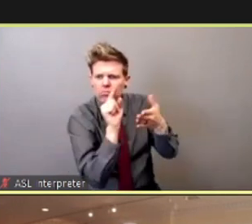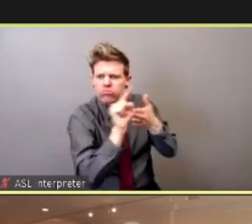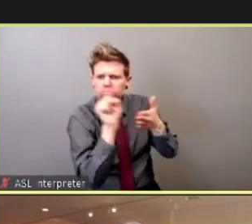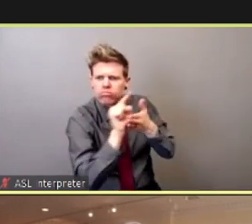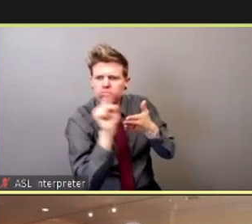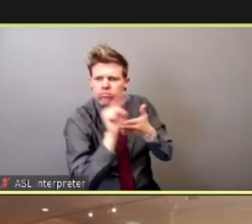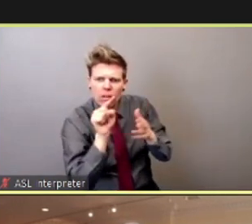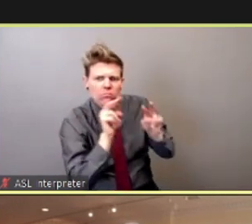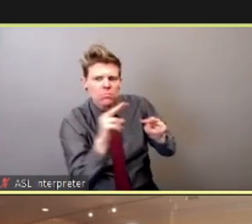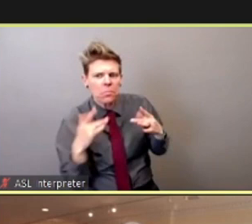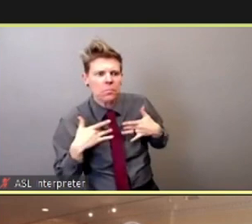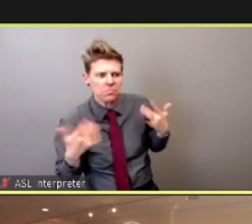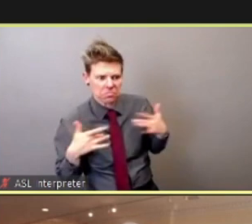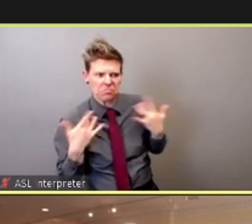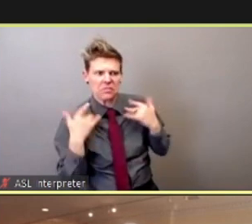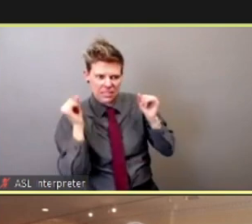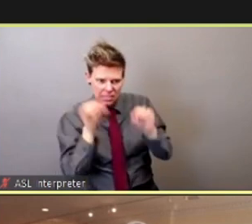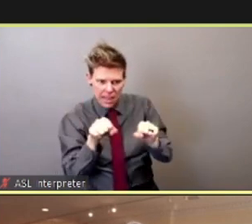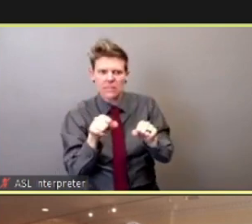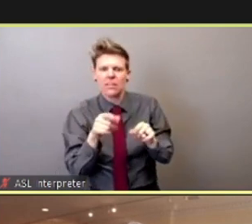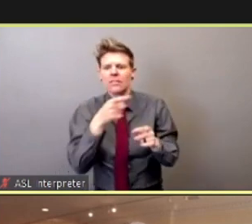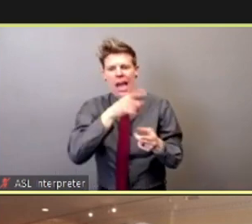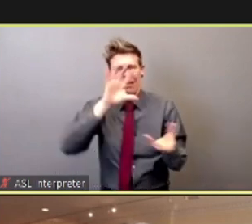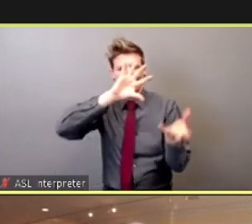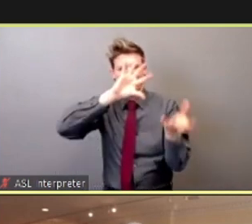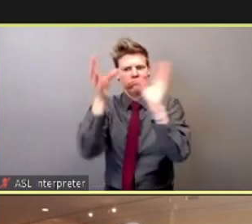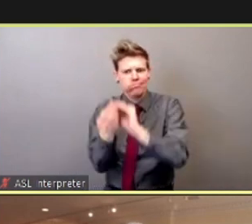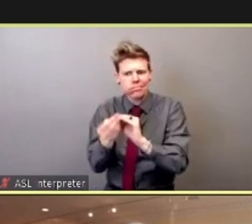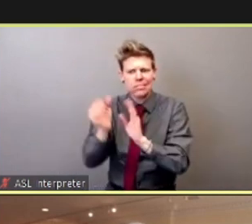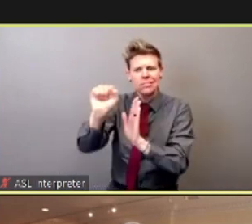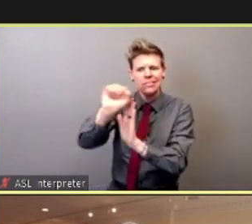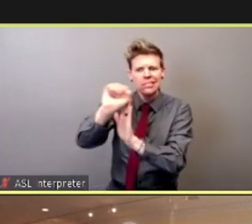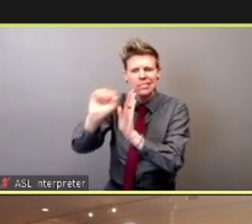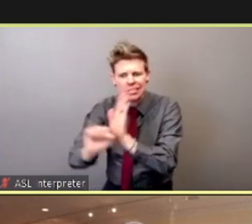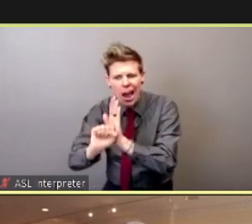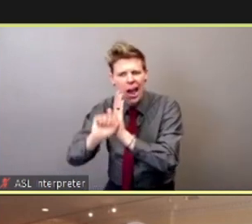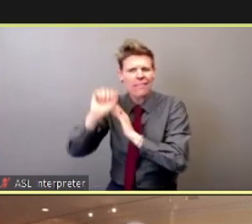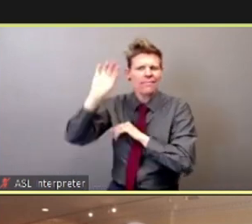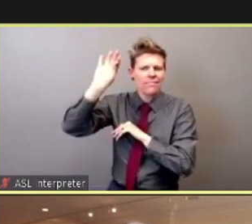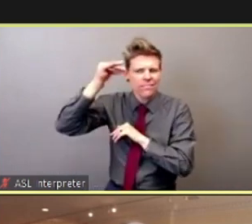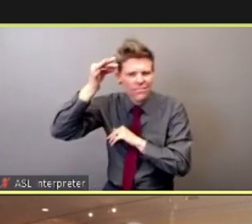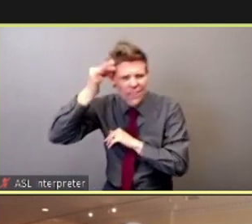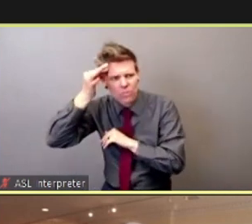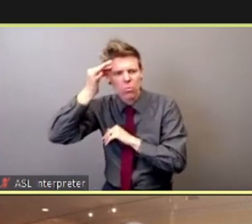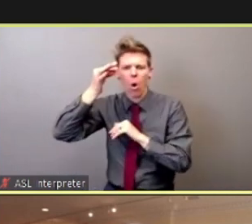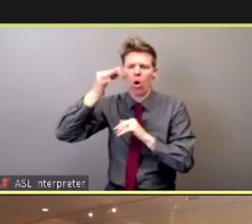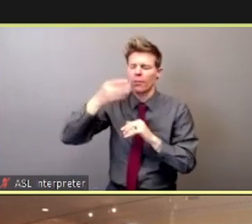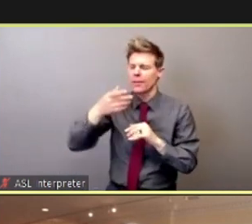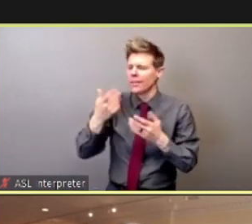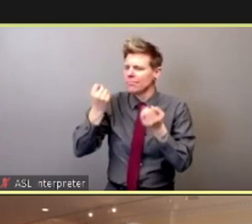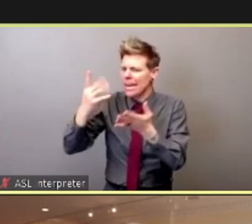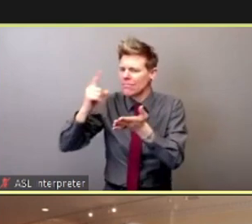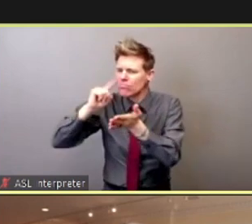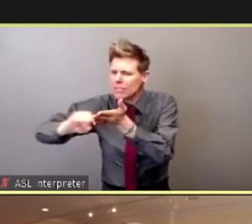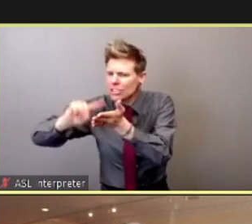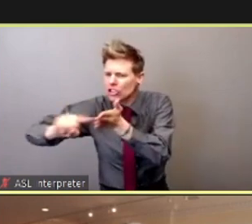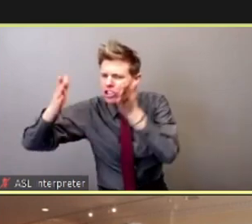number of decision makers, policy makers, experts, researchers,